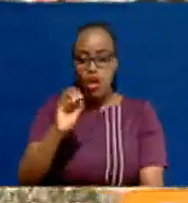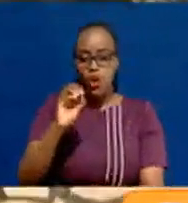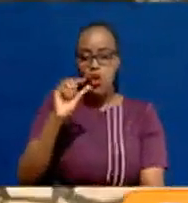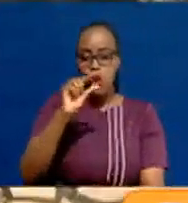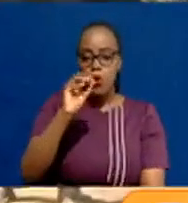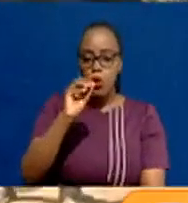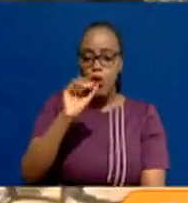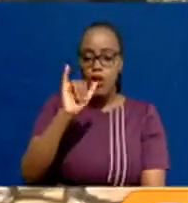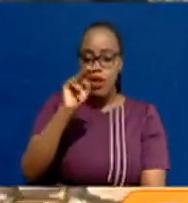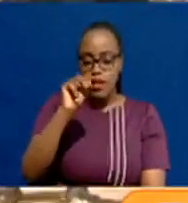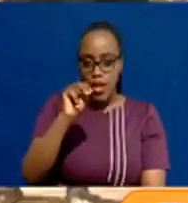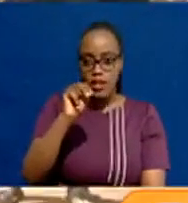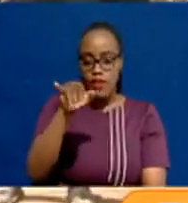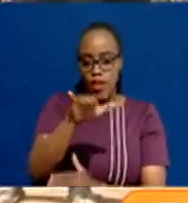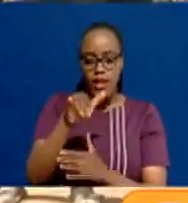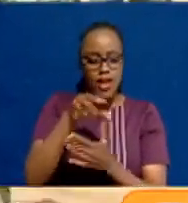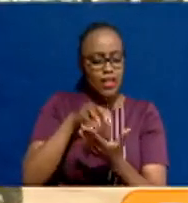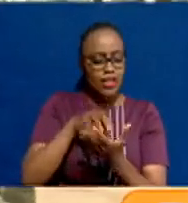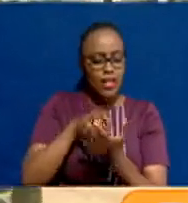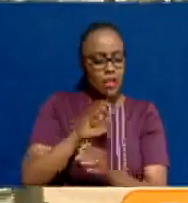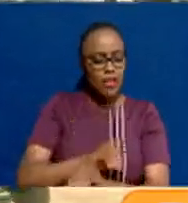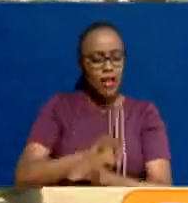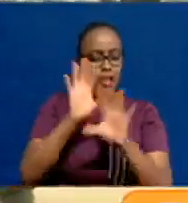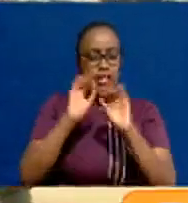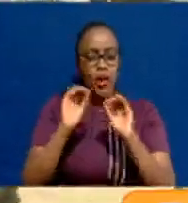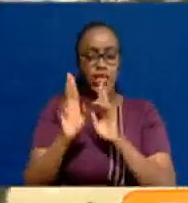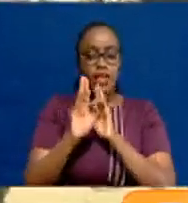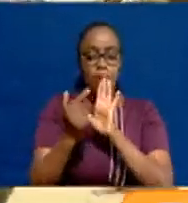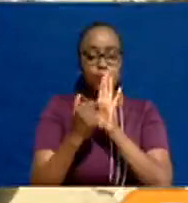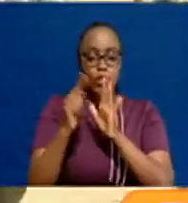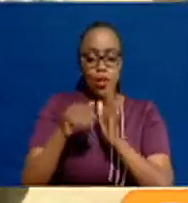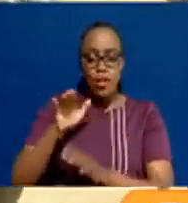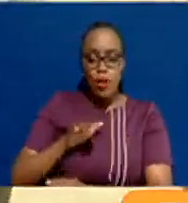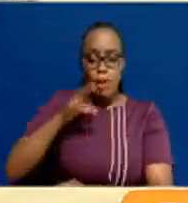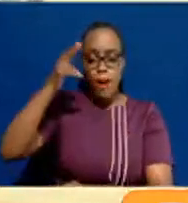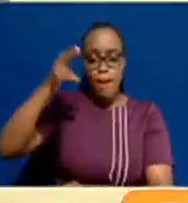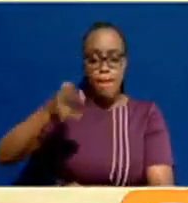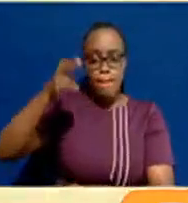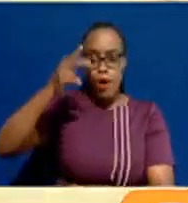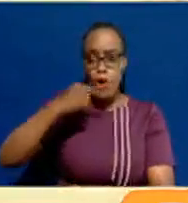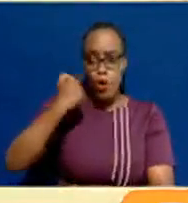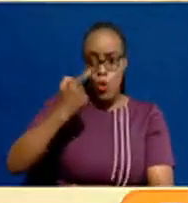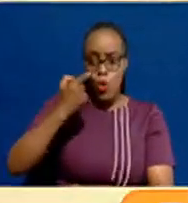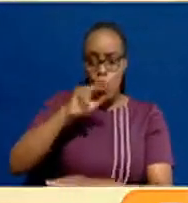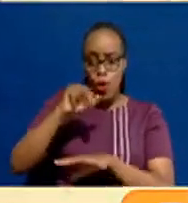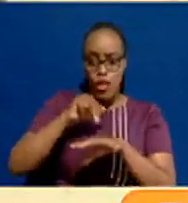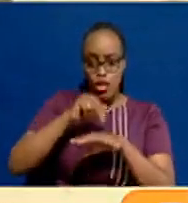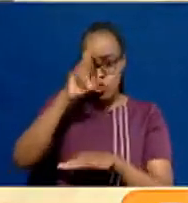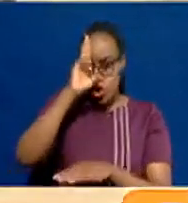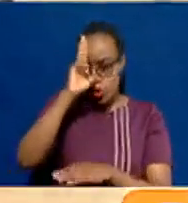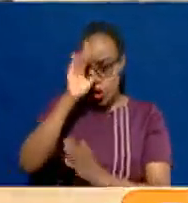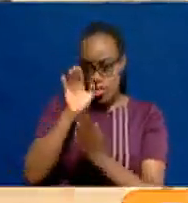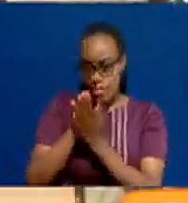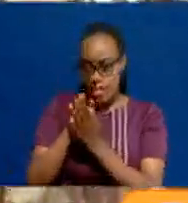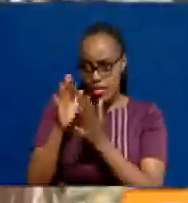area in unclear circumstances. Reports indicate that the woman was shot dead by National Police reservists